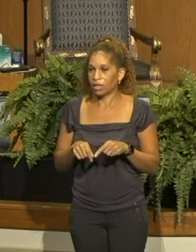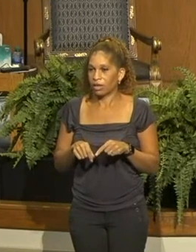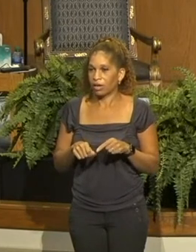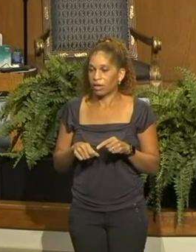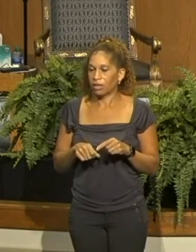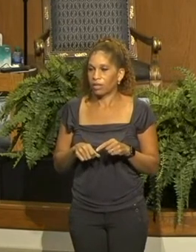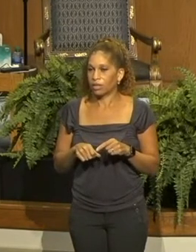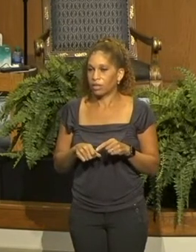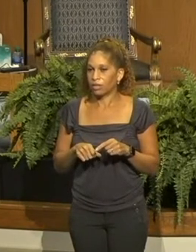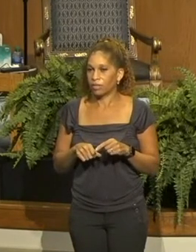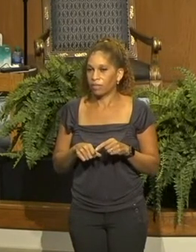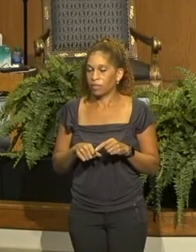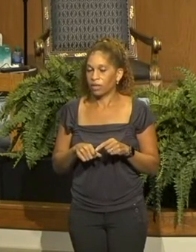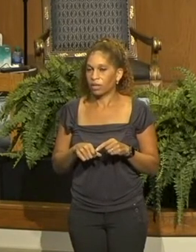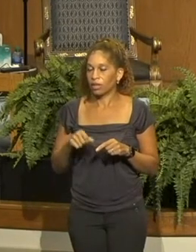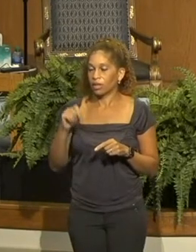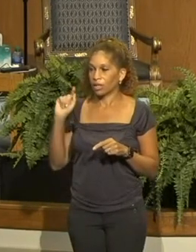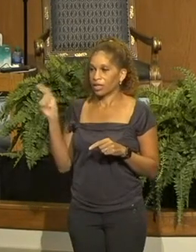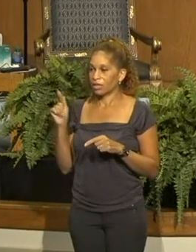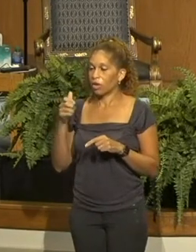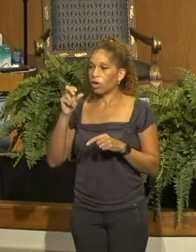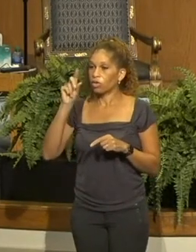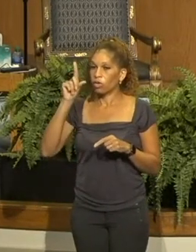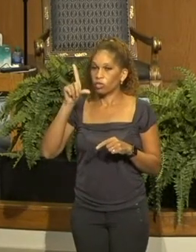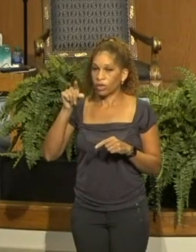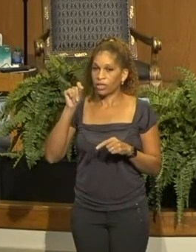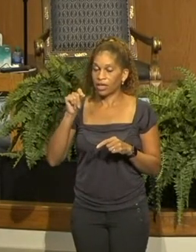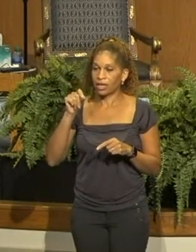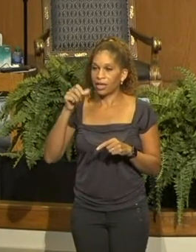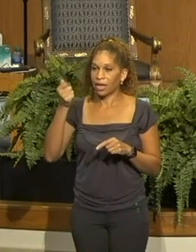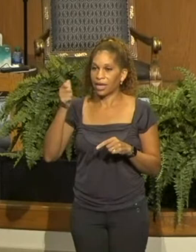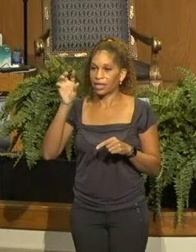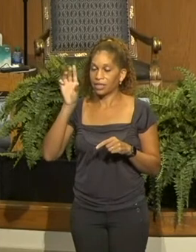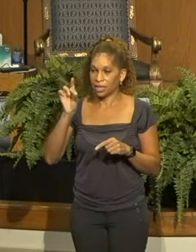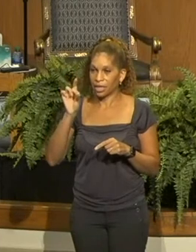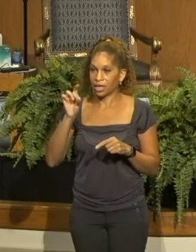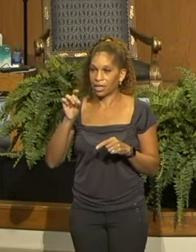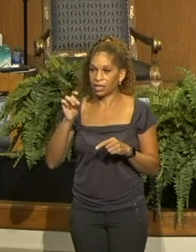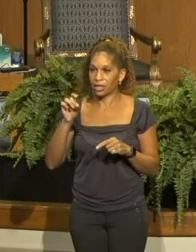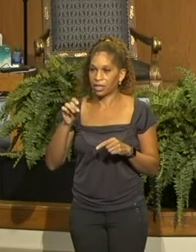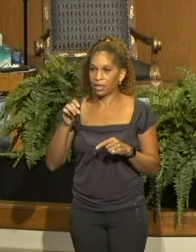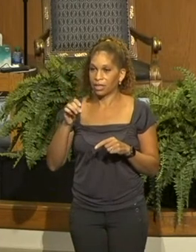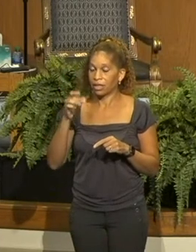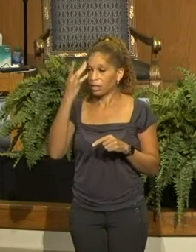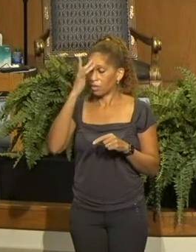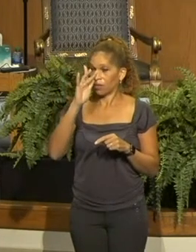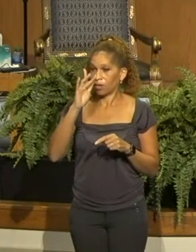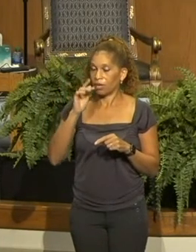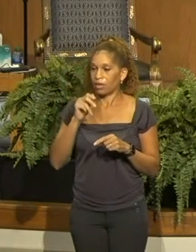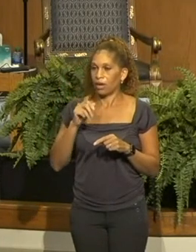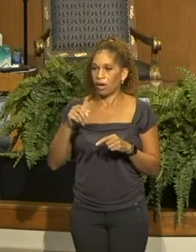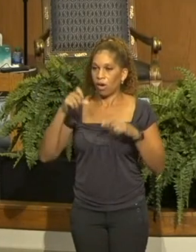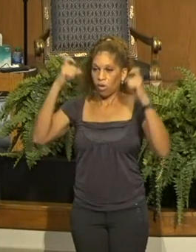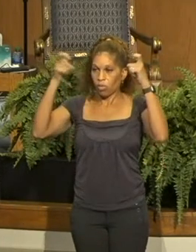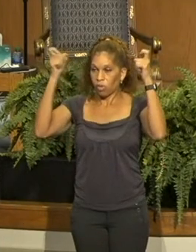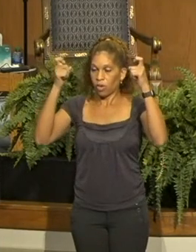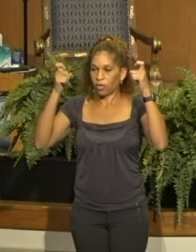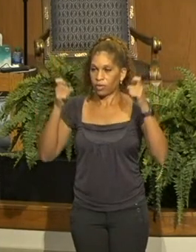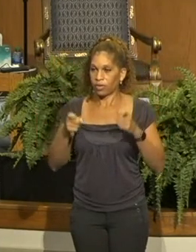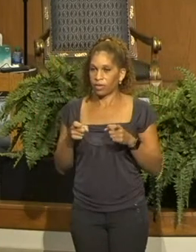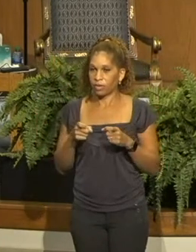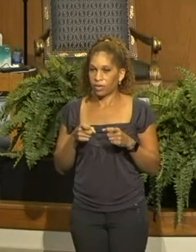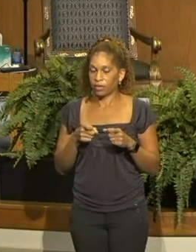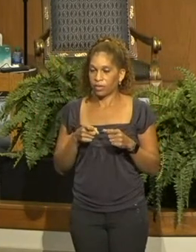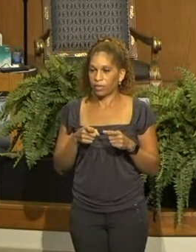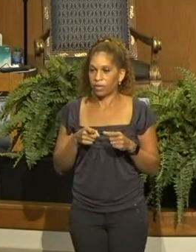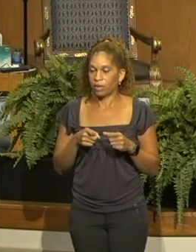civilian honor. He is a 2018 MacArthur Foundation Genius Award recipient, as well as a 2015 recipient of the